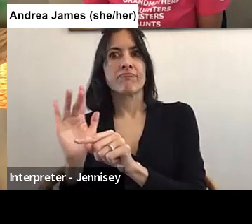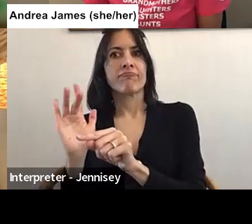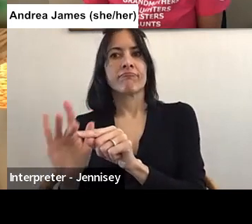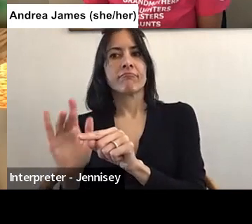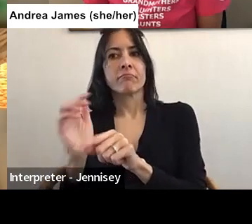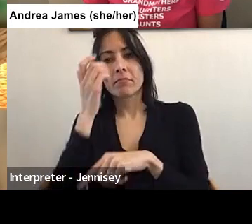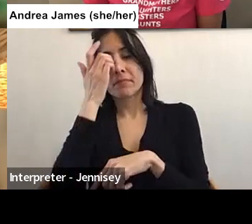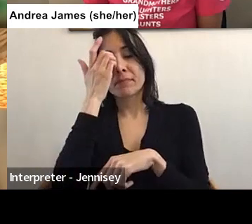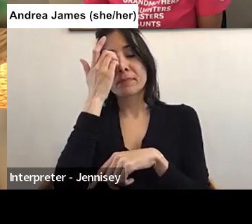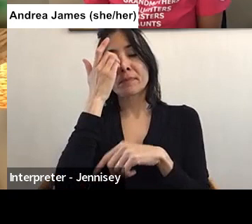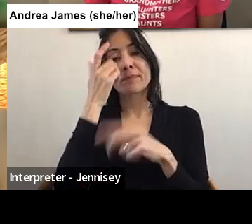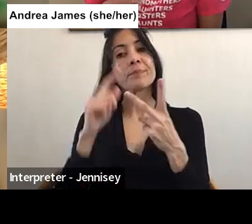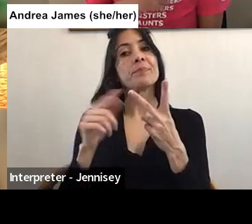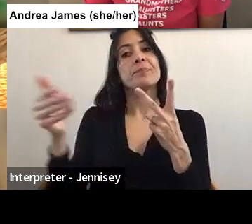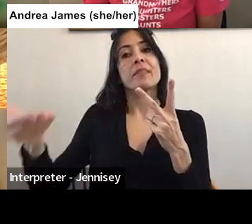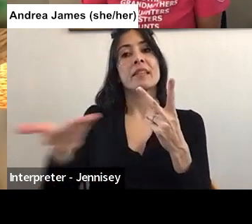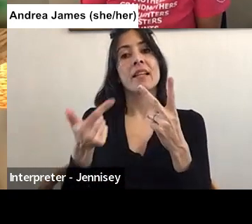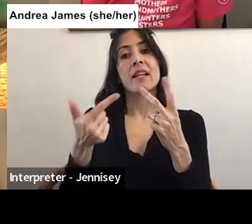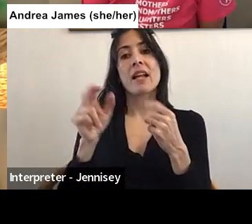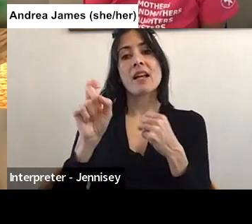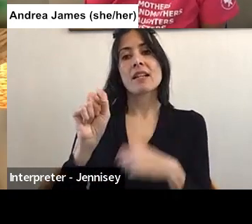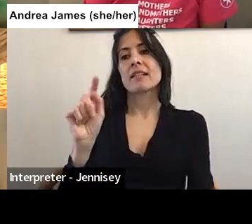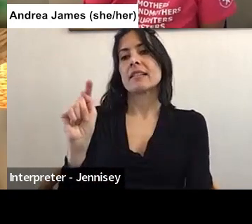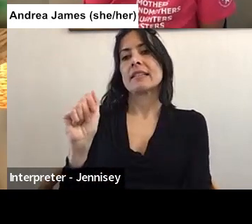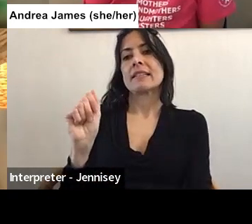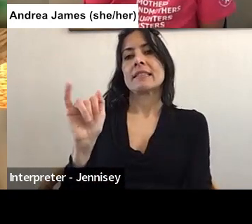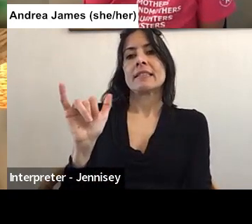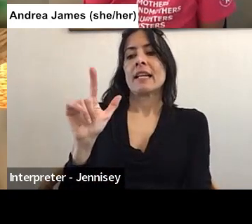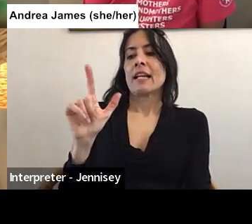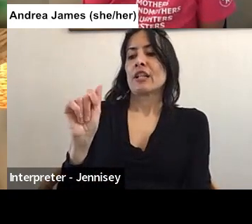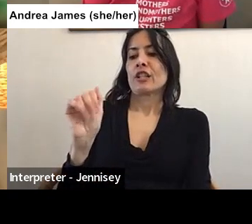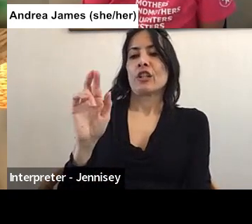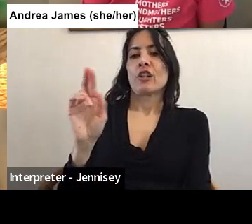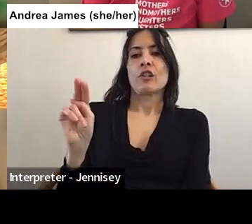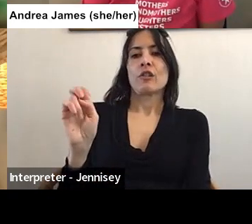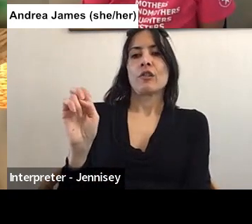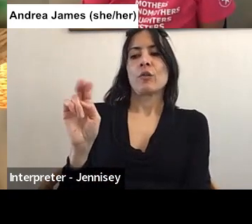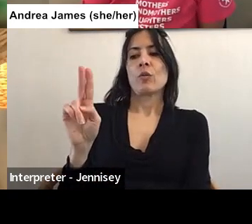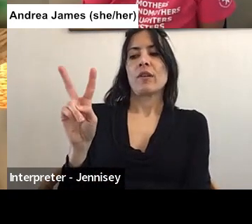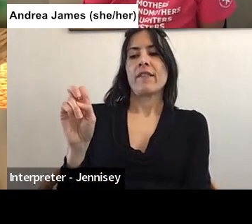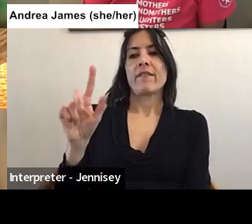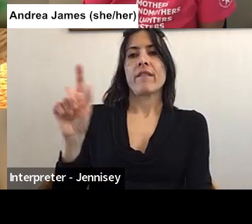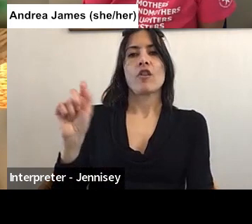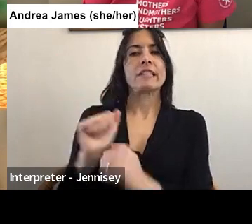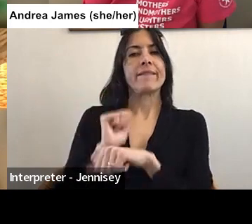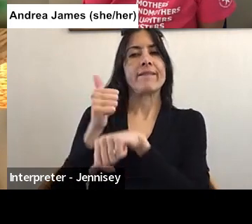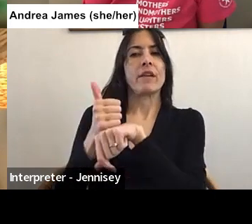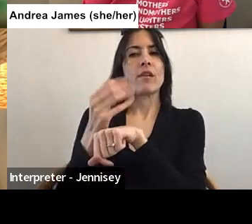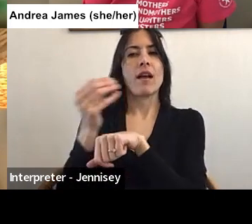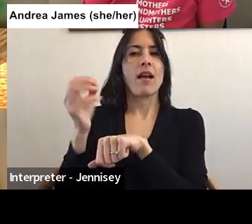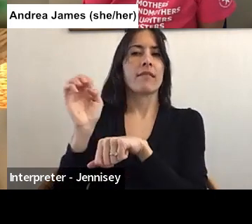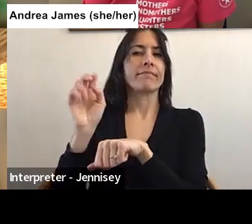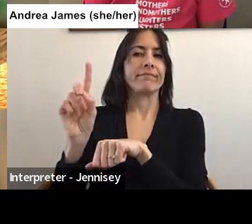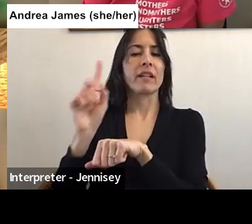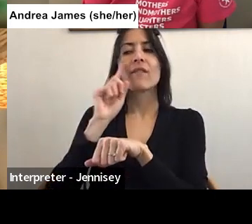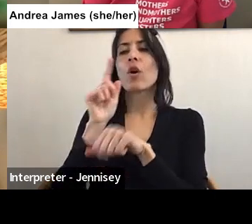Our second guest is Taylar Nuevelle, founder and executive director of Who Speaks For Me. Who